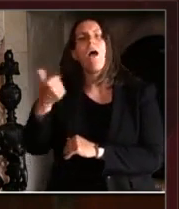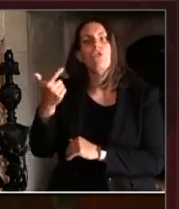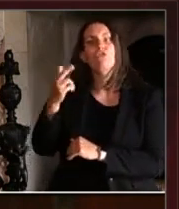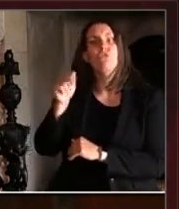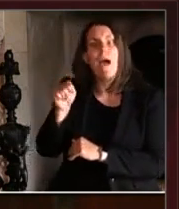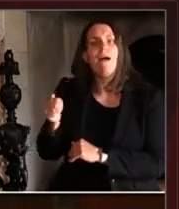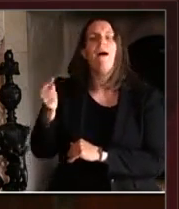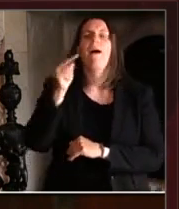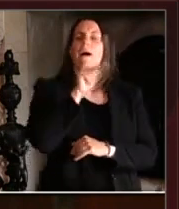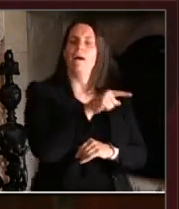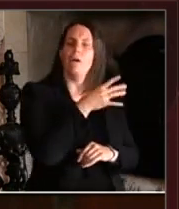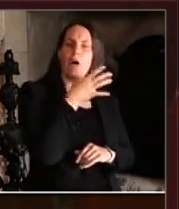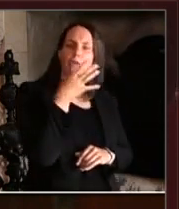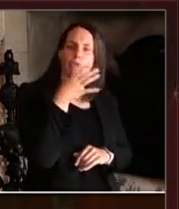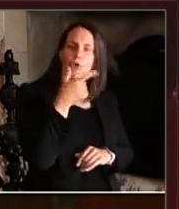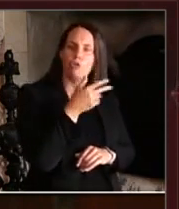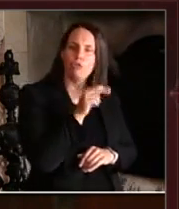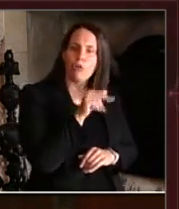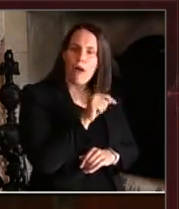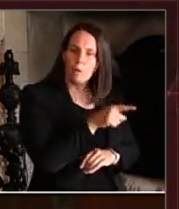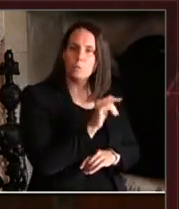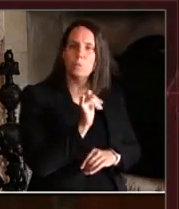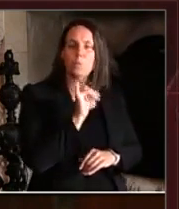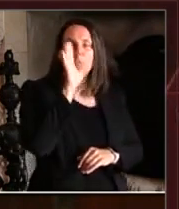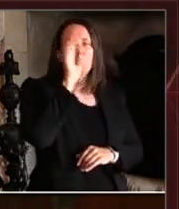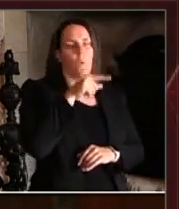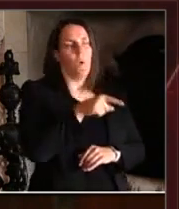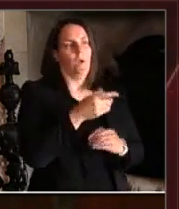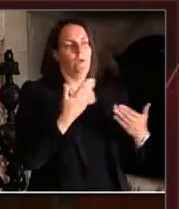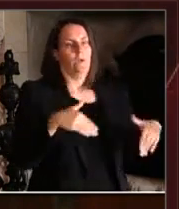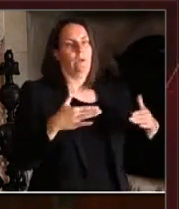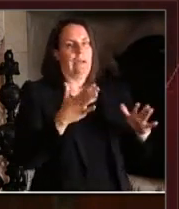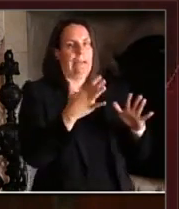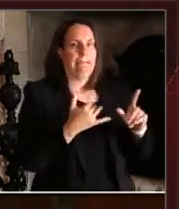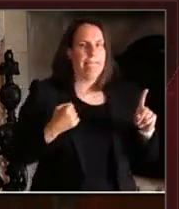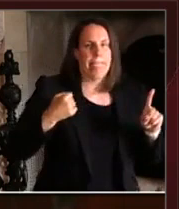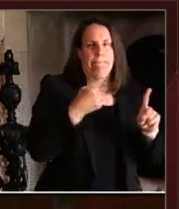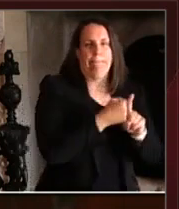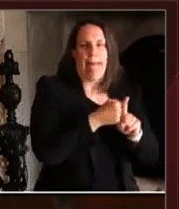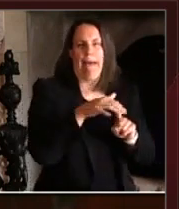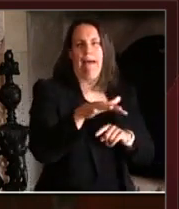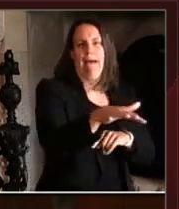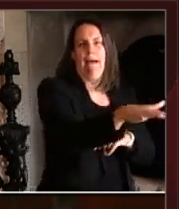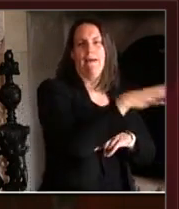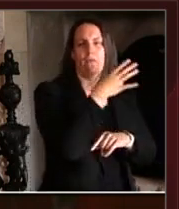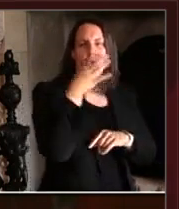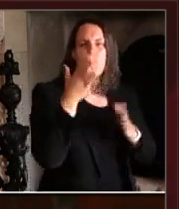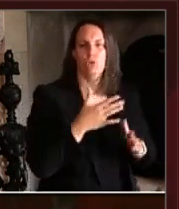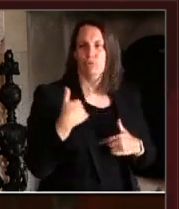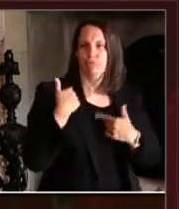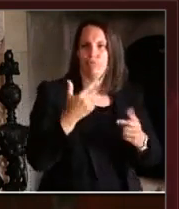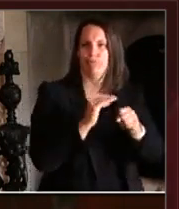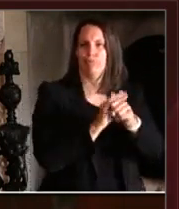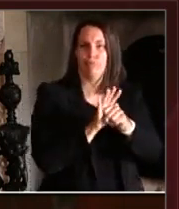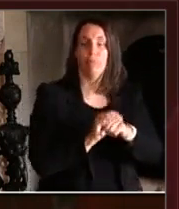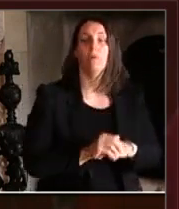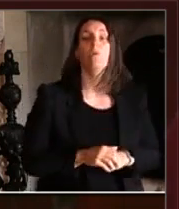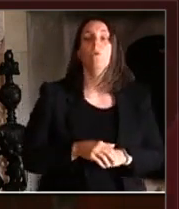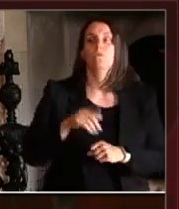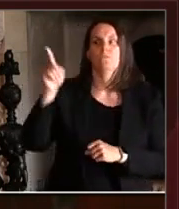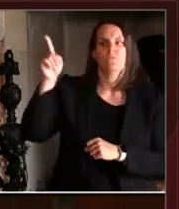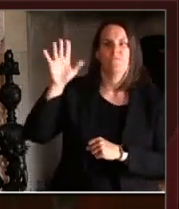hard. That's why we used CARES funding to launch a $50 million Wisconsin Farm Support